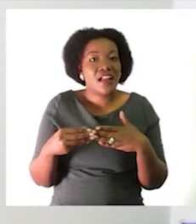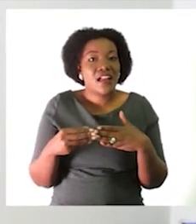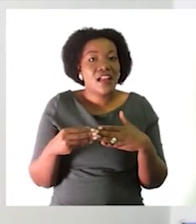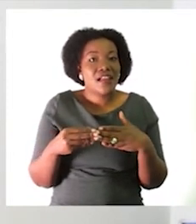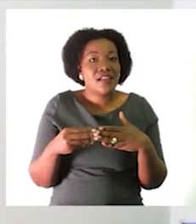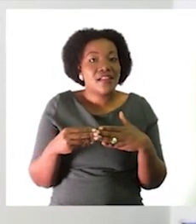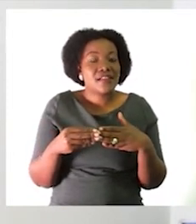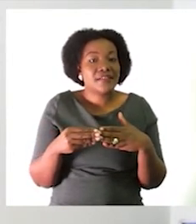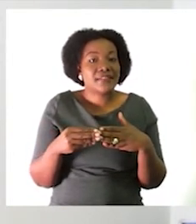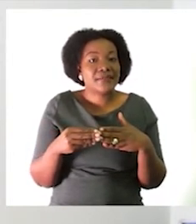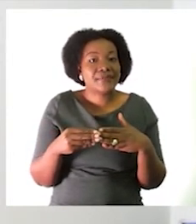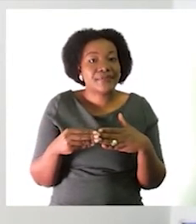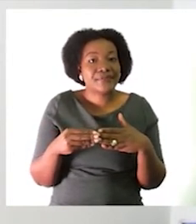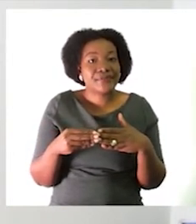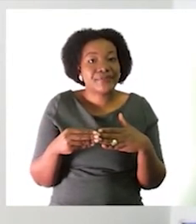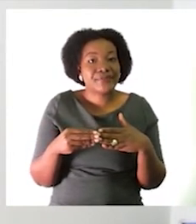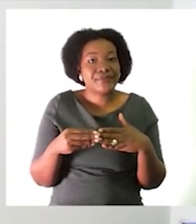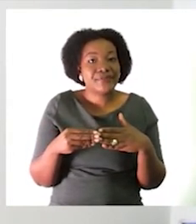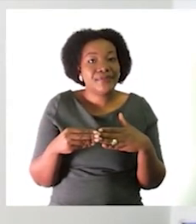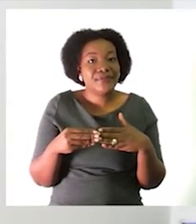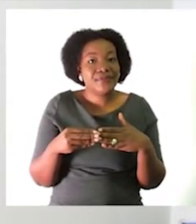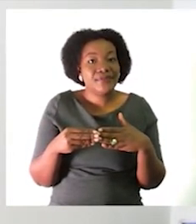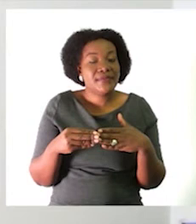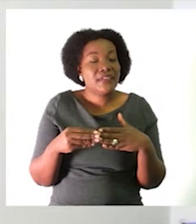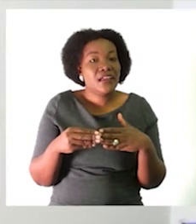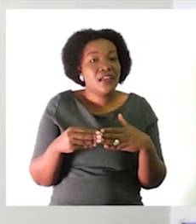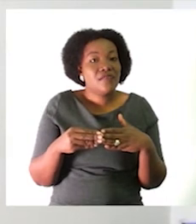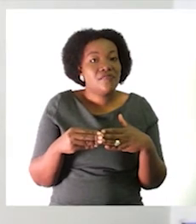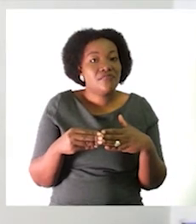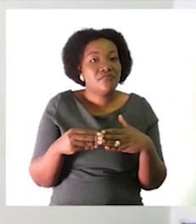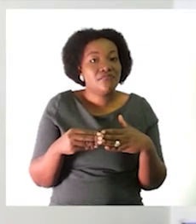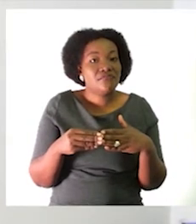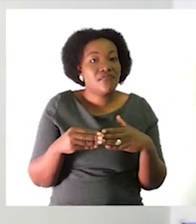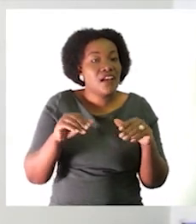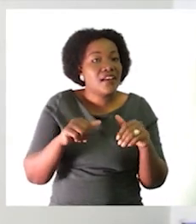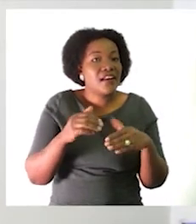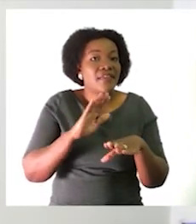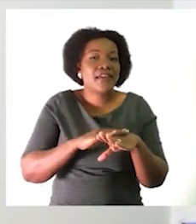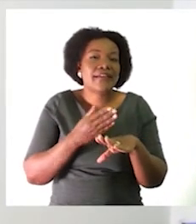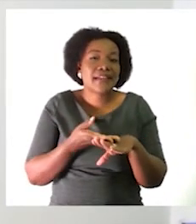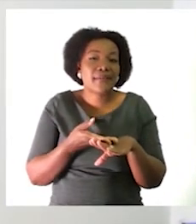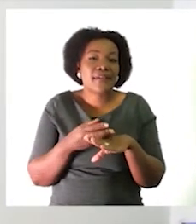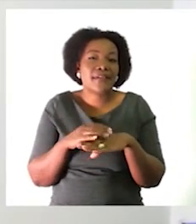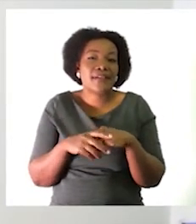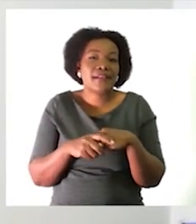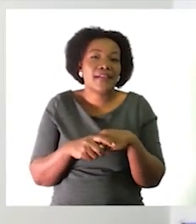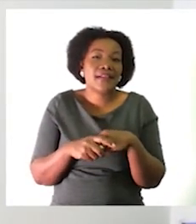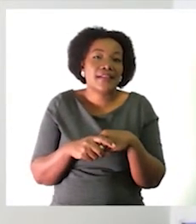up money by decomposing it. Let's quickly have another